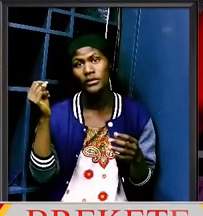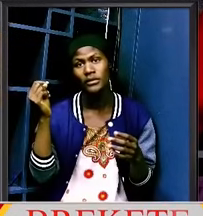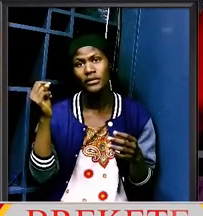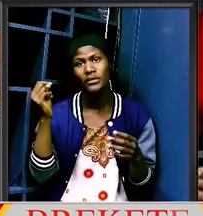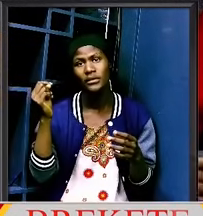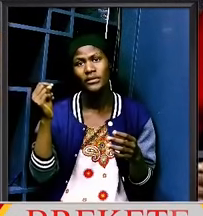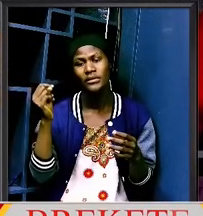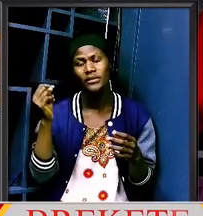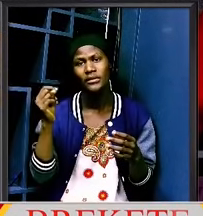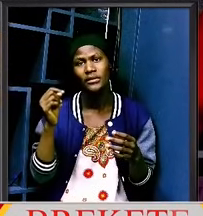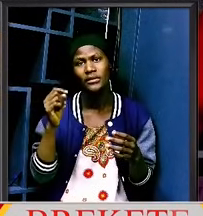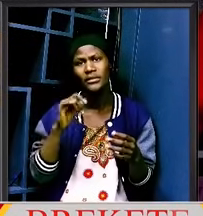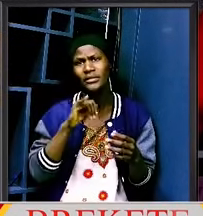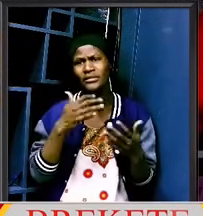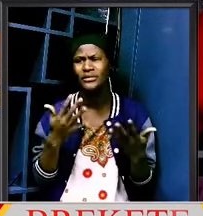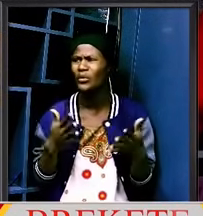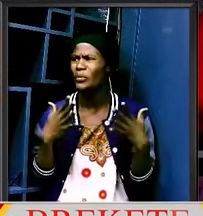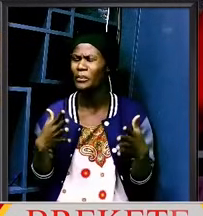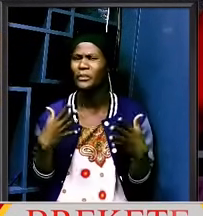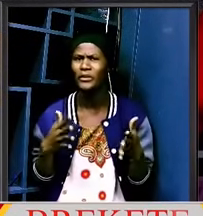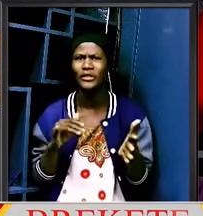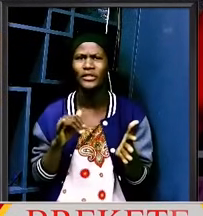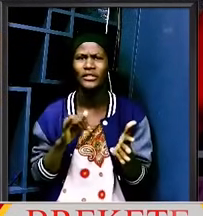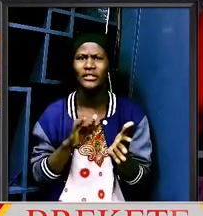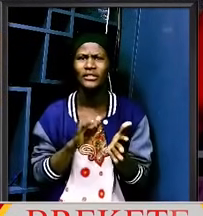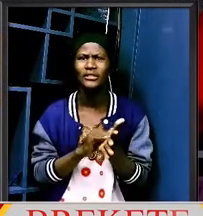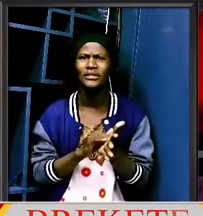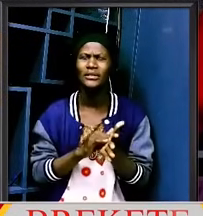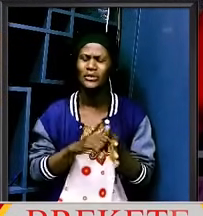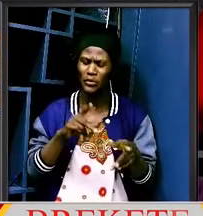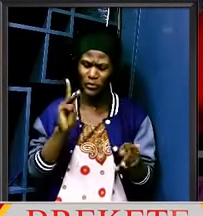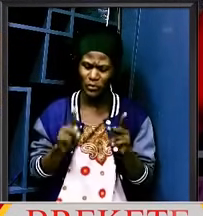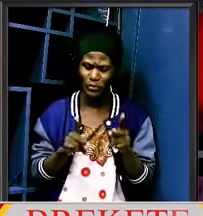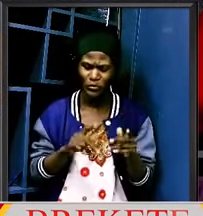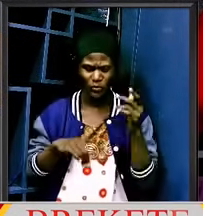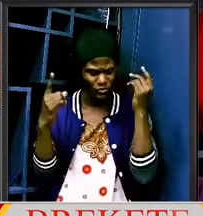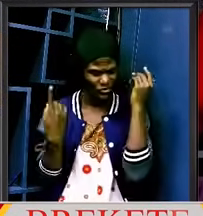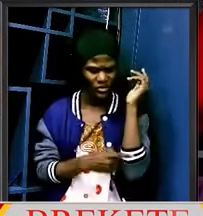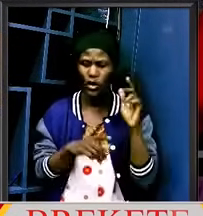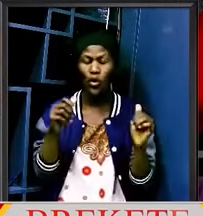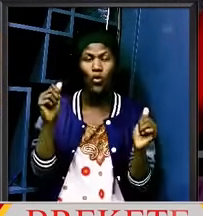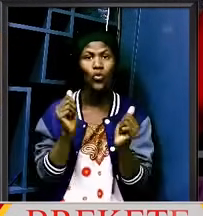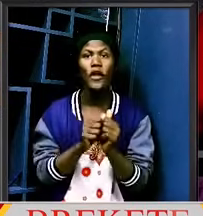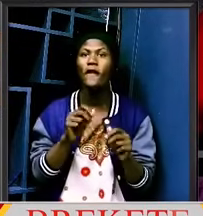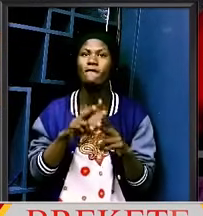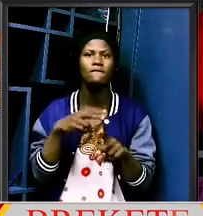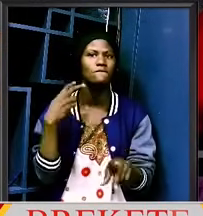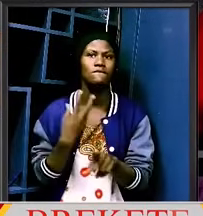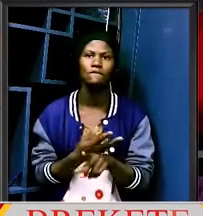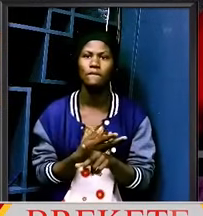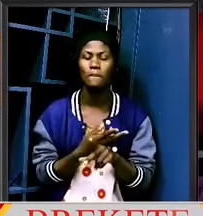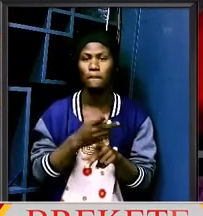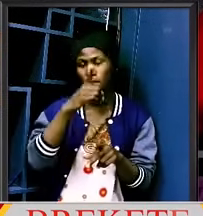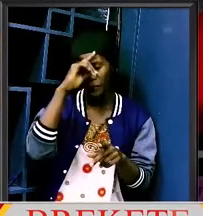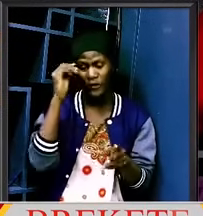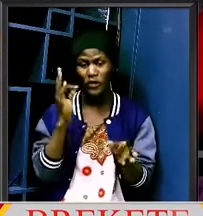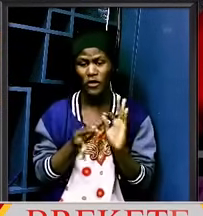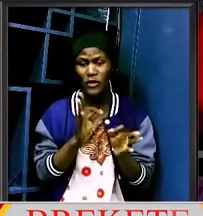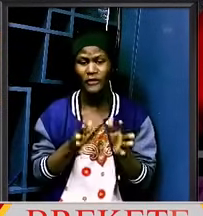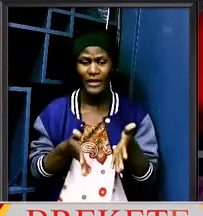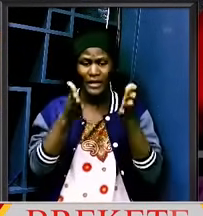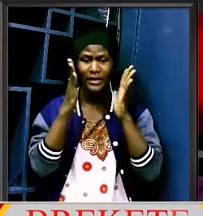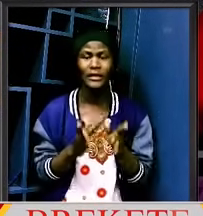too unbecoming. Following the records of the hearsay, those people need to be dealt with. Possibly the heads, because if the communal head no